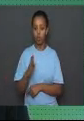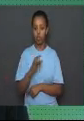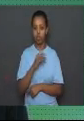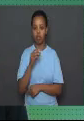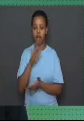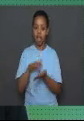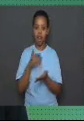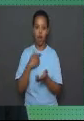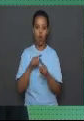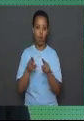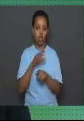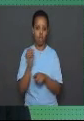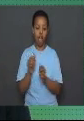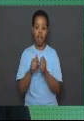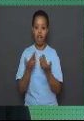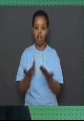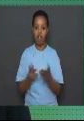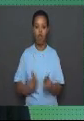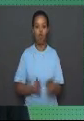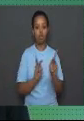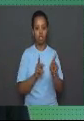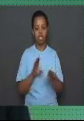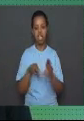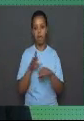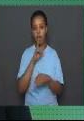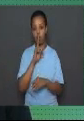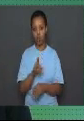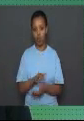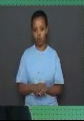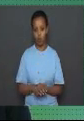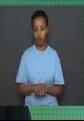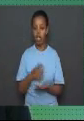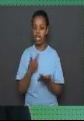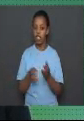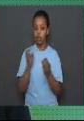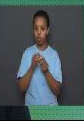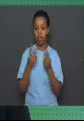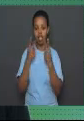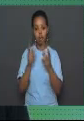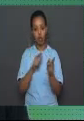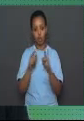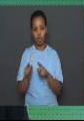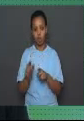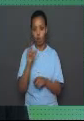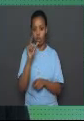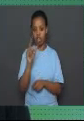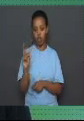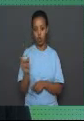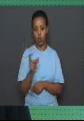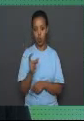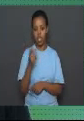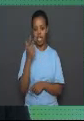they photosynthesize. We also looked at a few examples of